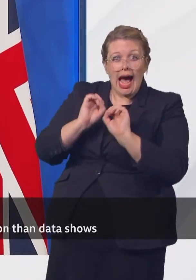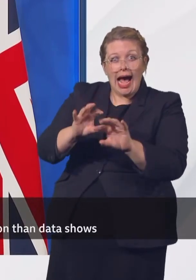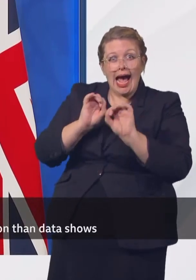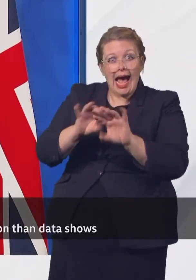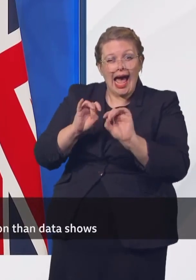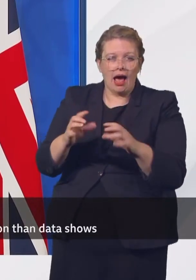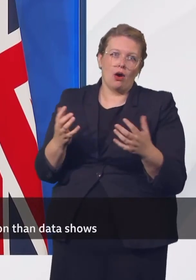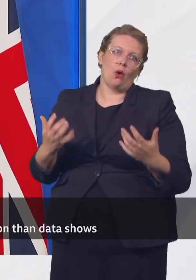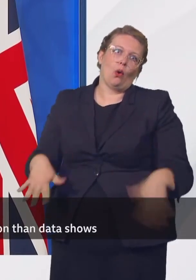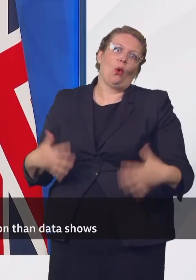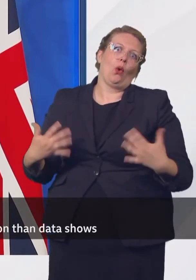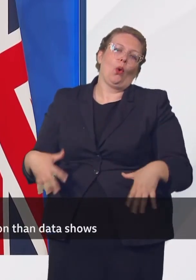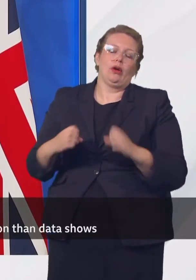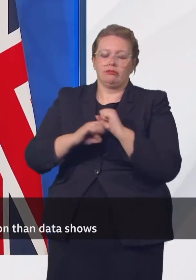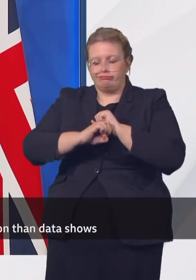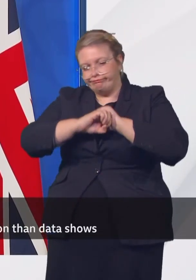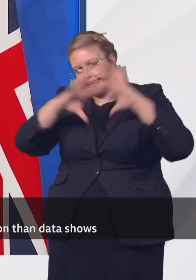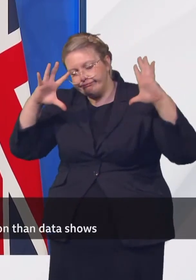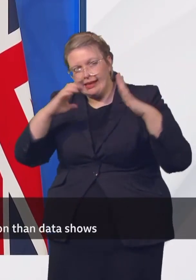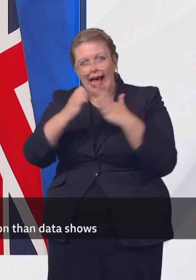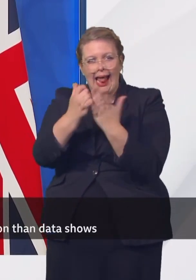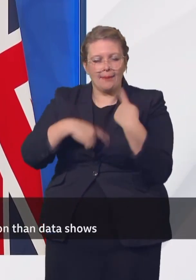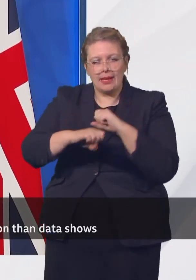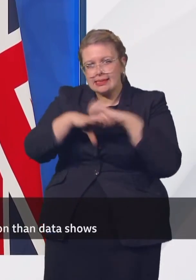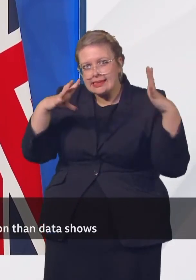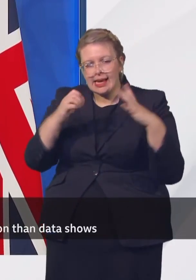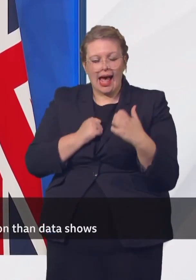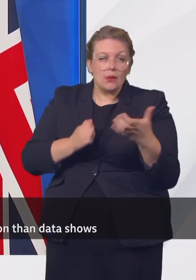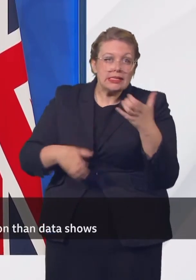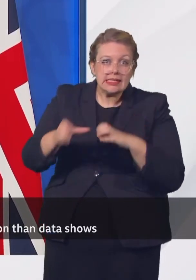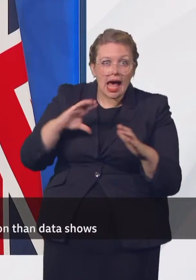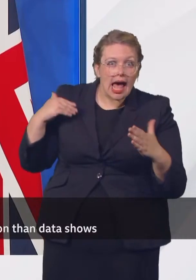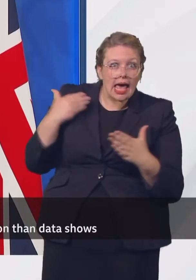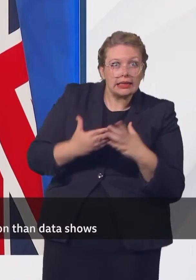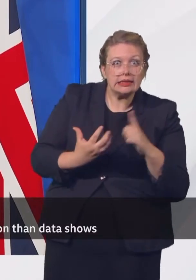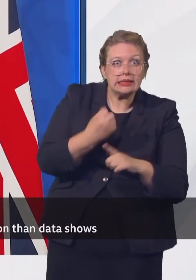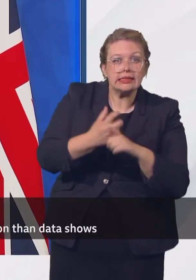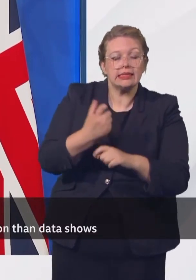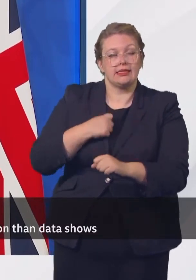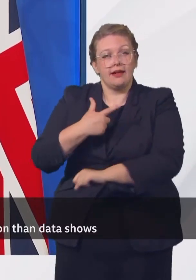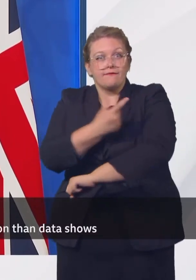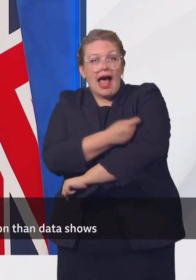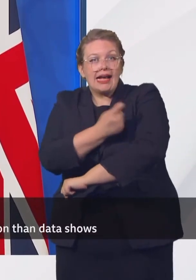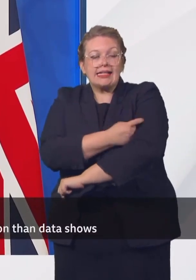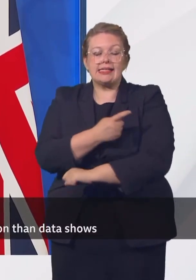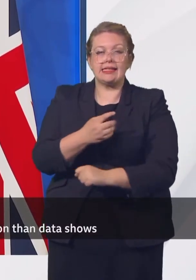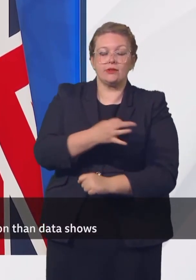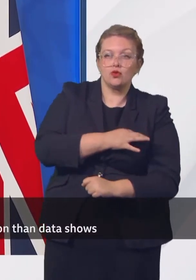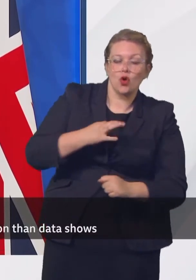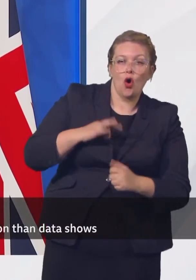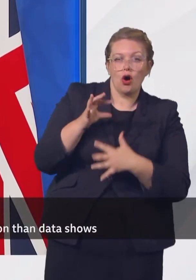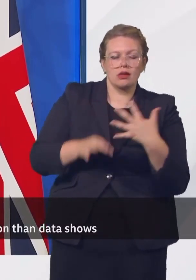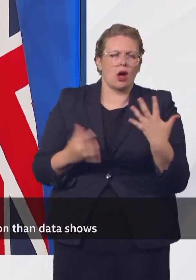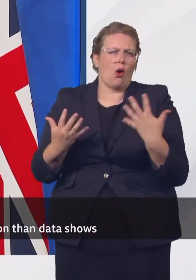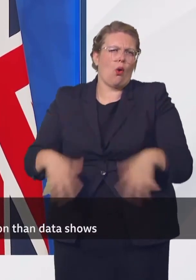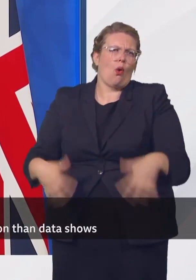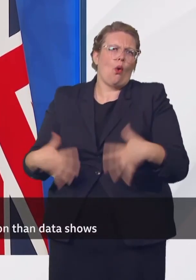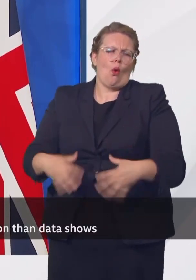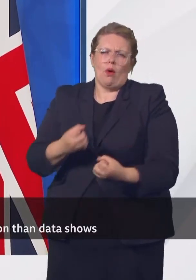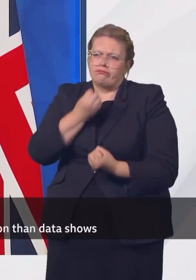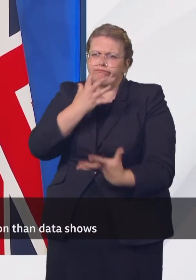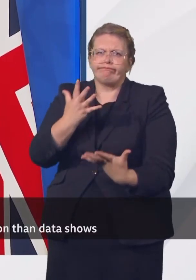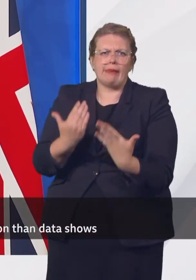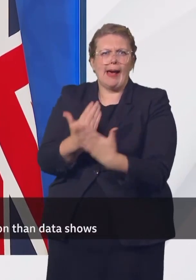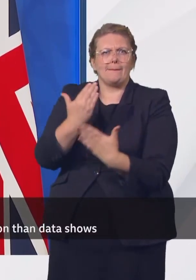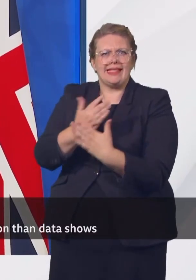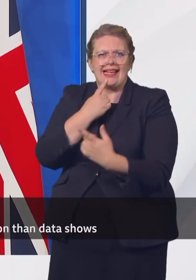of the most illuminating descriptions of where we're up to scientifically and operationally and clinically that is available. And I'm